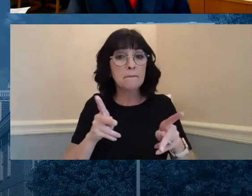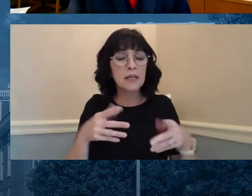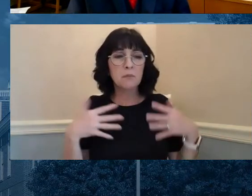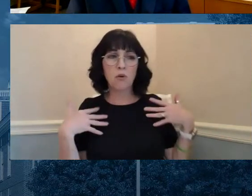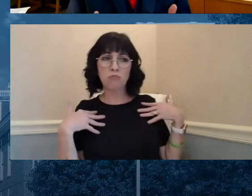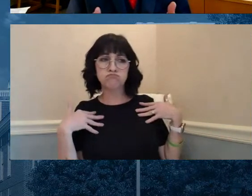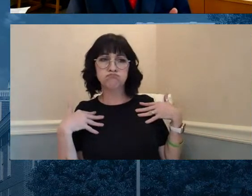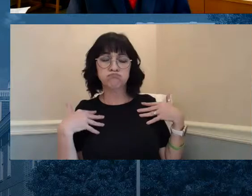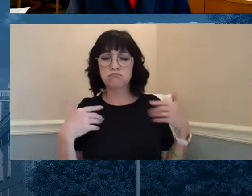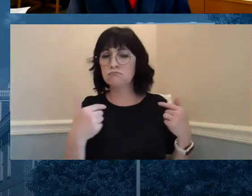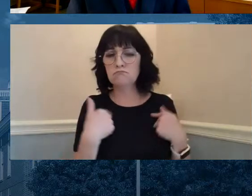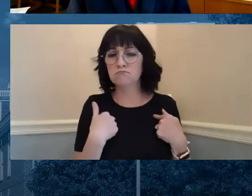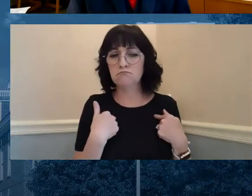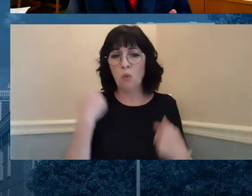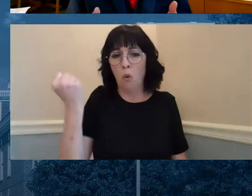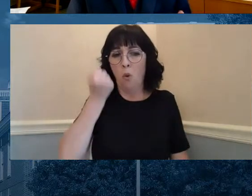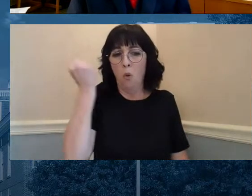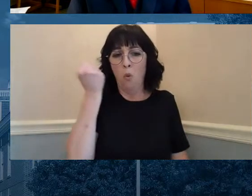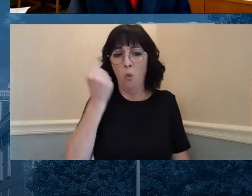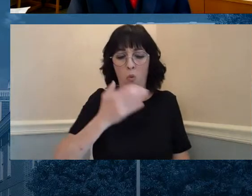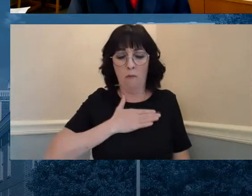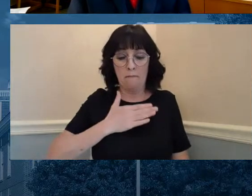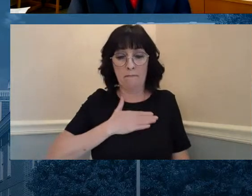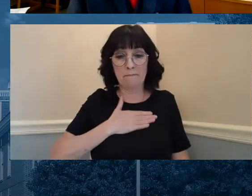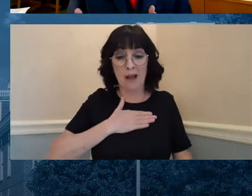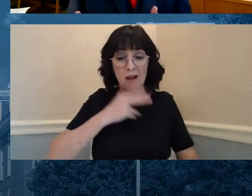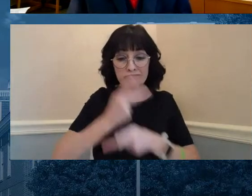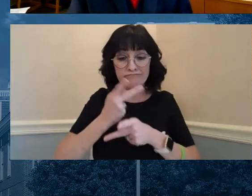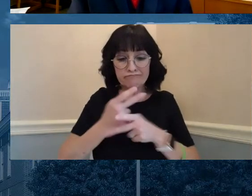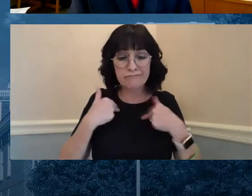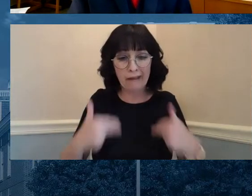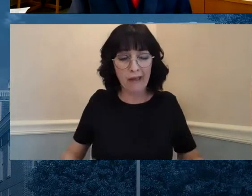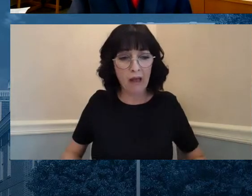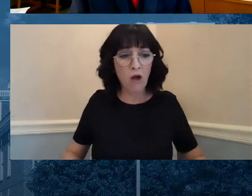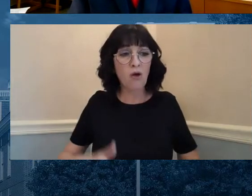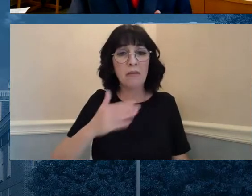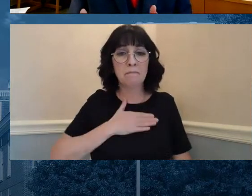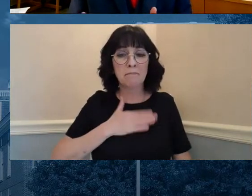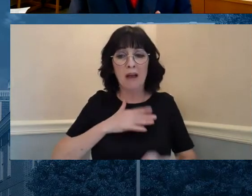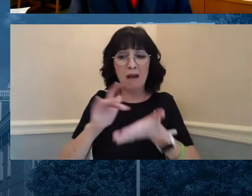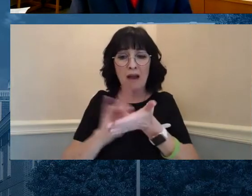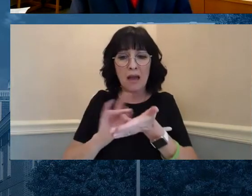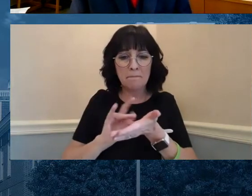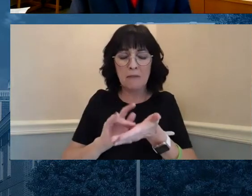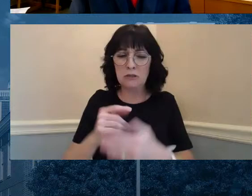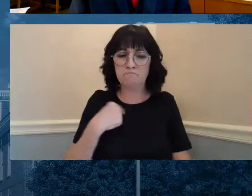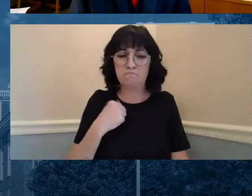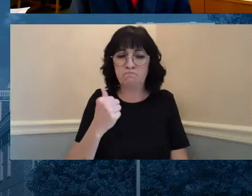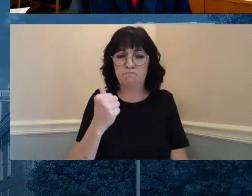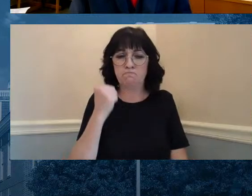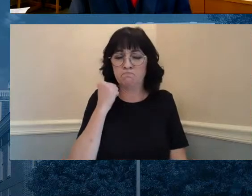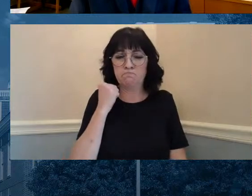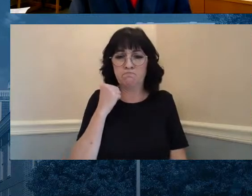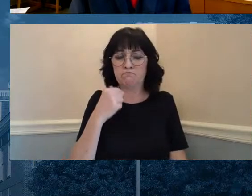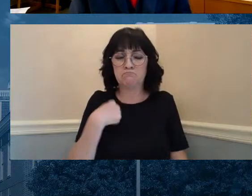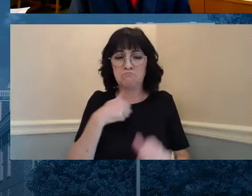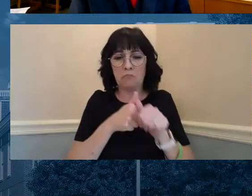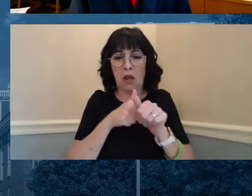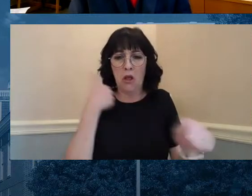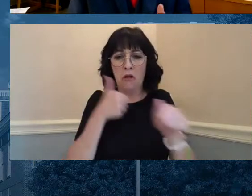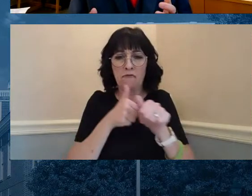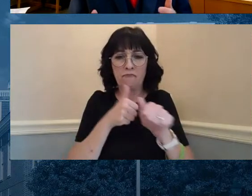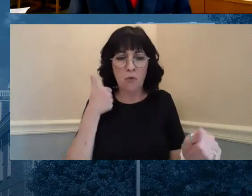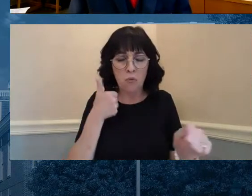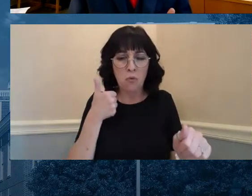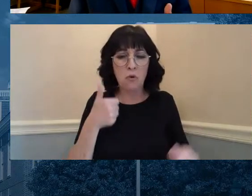see their doctors to get the care that they need, to refill prescriptions, to come into the emergency rooms when they're concerned about strokes or heart attacks or things like